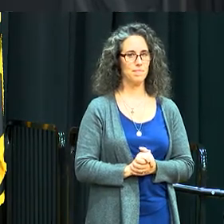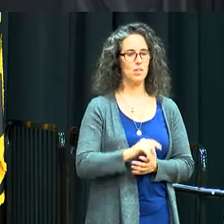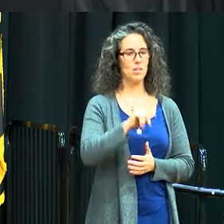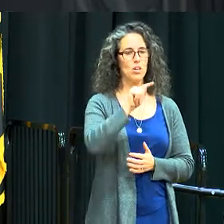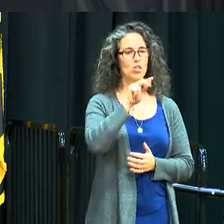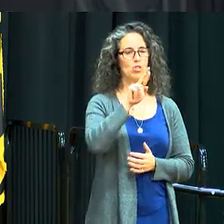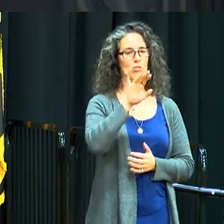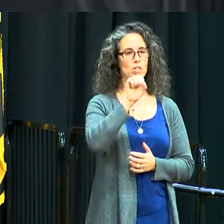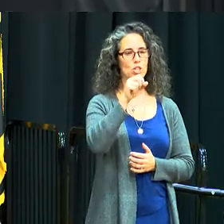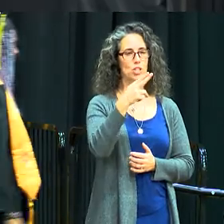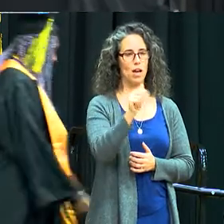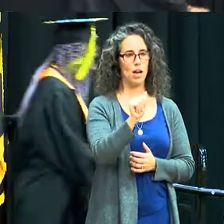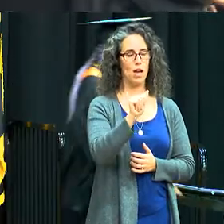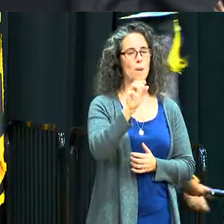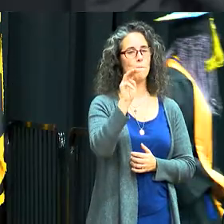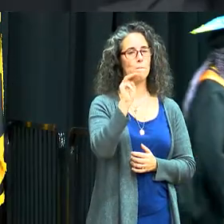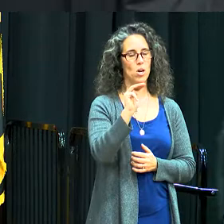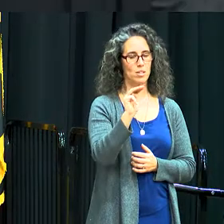Trisha M. Martin.